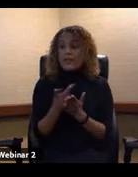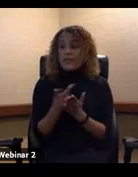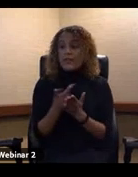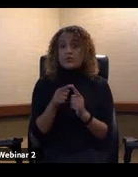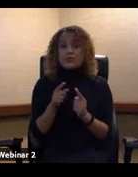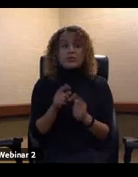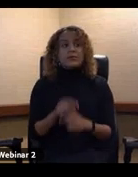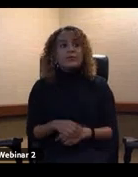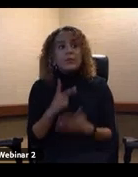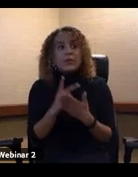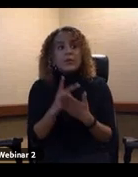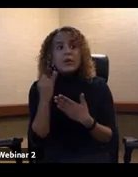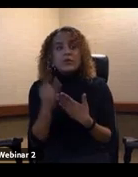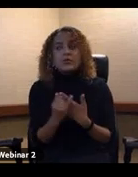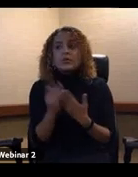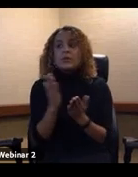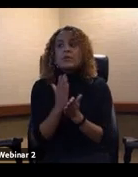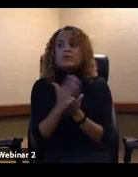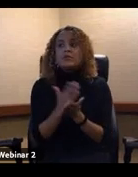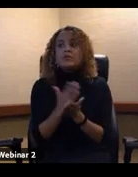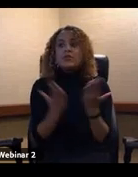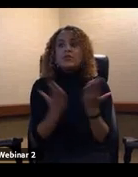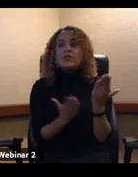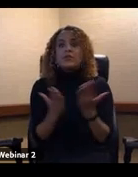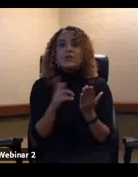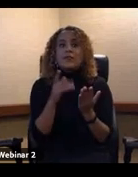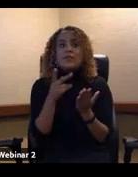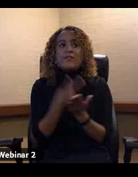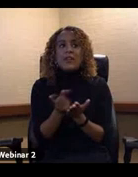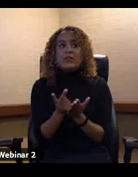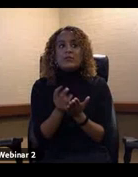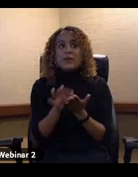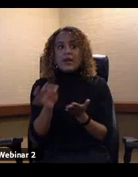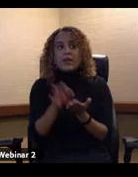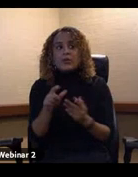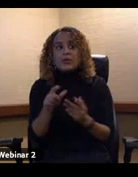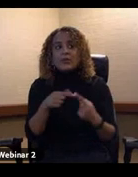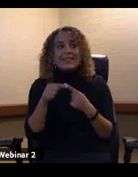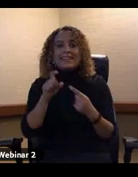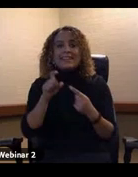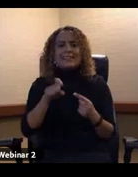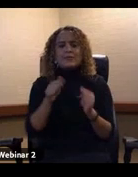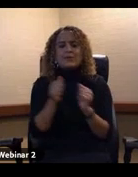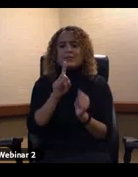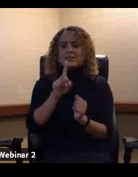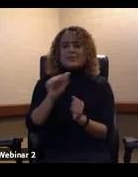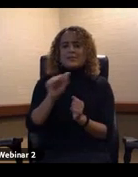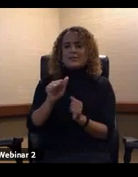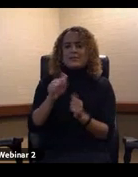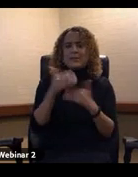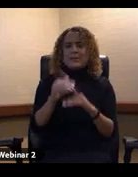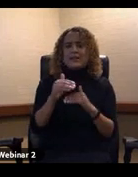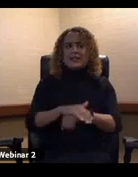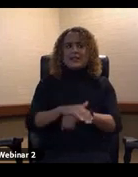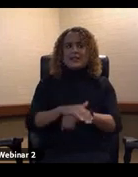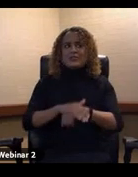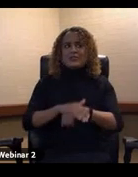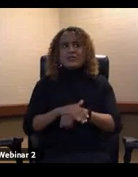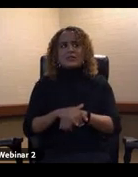victims. Projects and budgets and services that fail to account for the unique needs of individuals with disabilities with limited